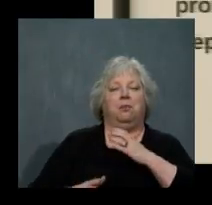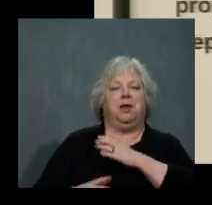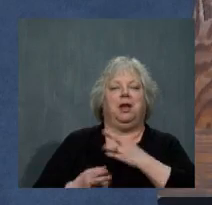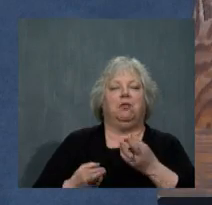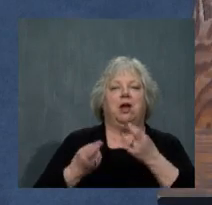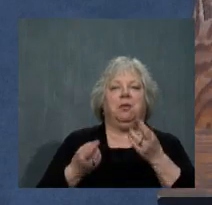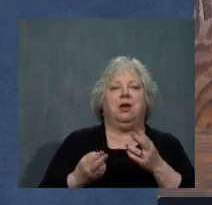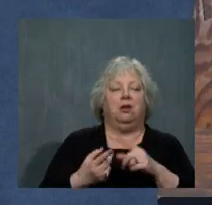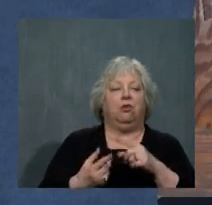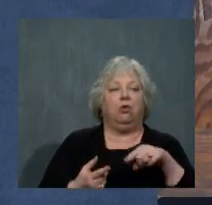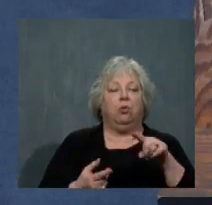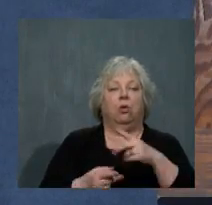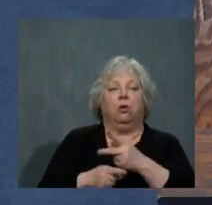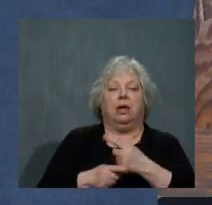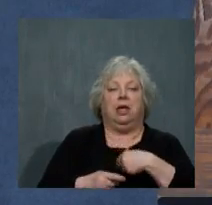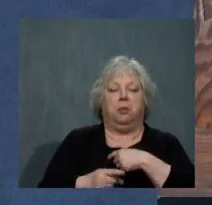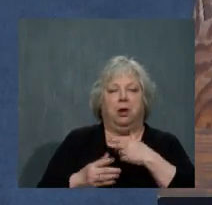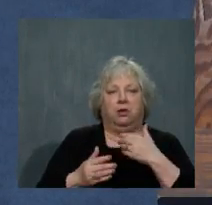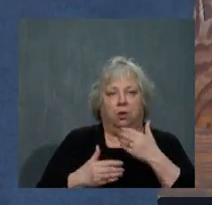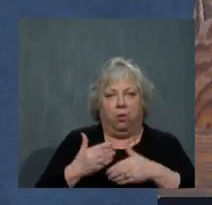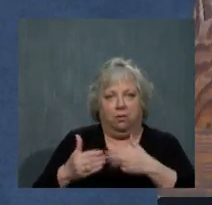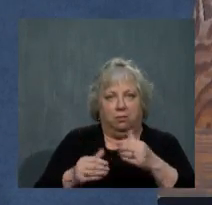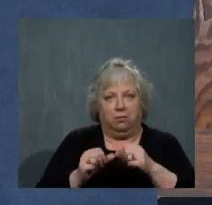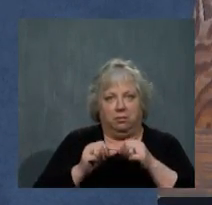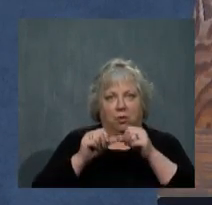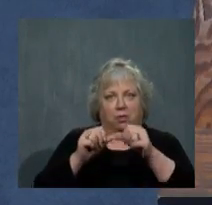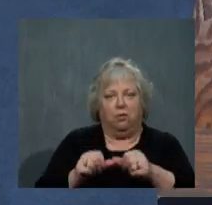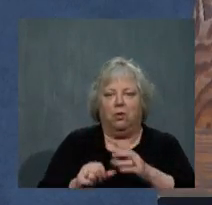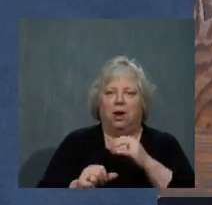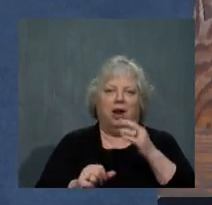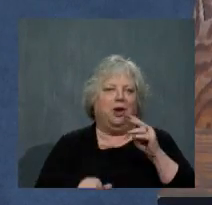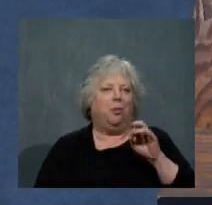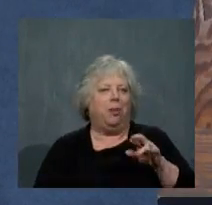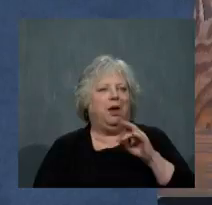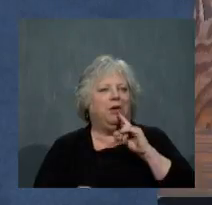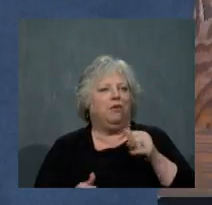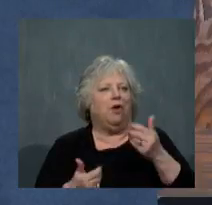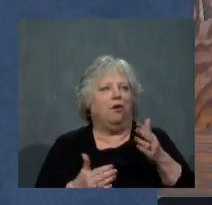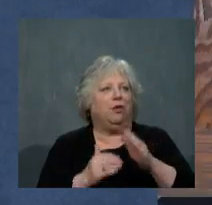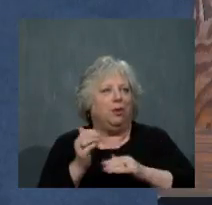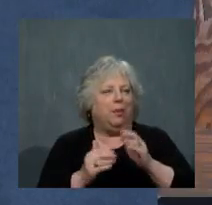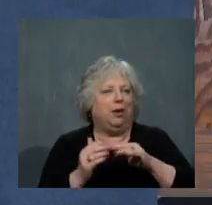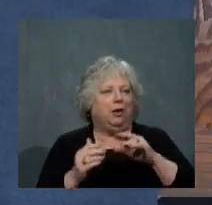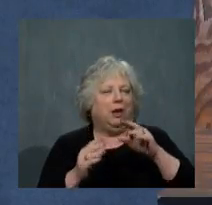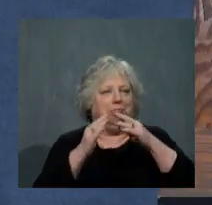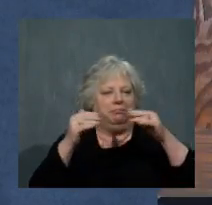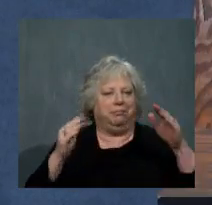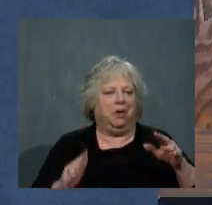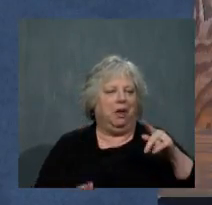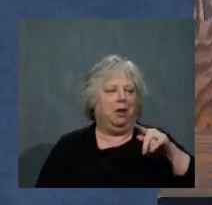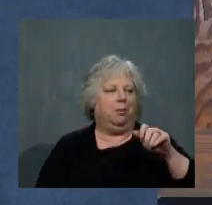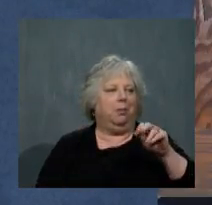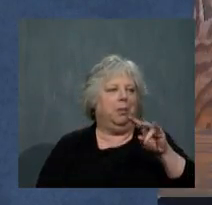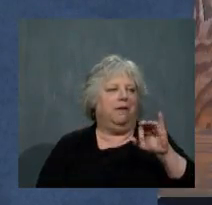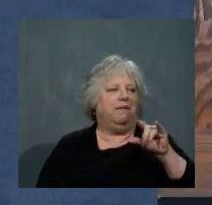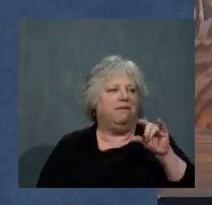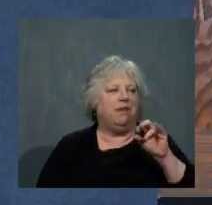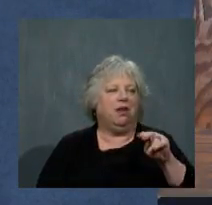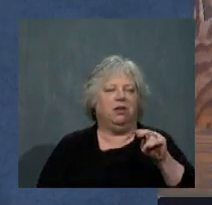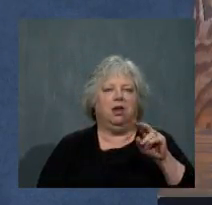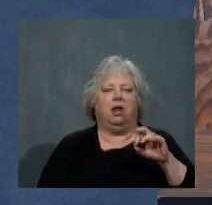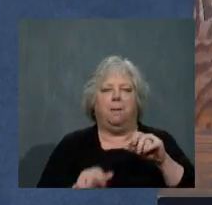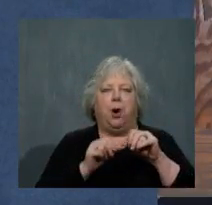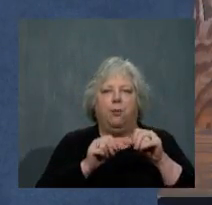y'all to allow us to keep moving forward. And Mayor, I know that you've offered to even build a pavilion out there, permanent structure.